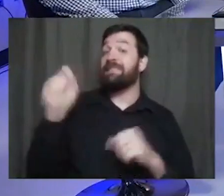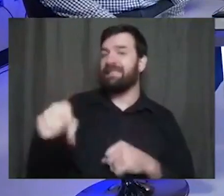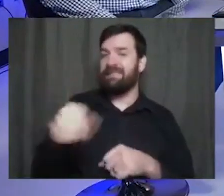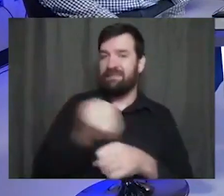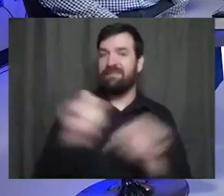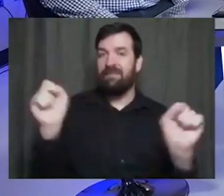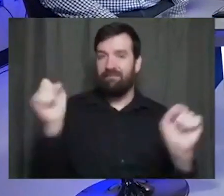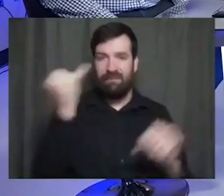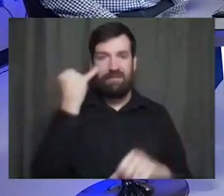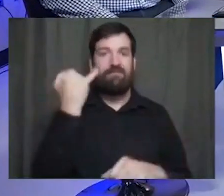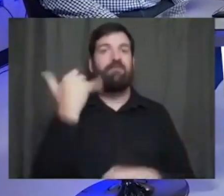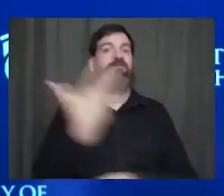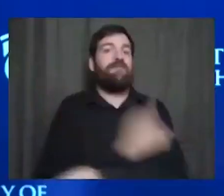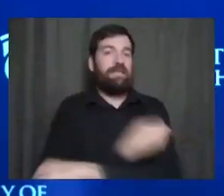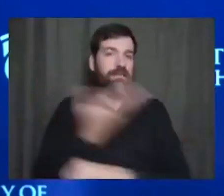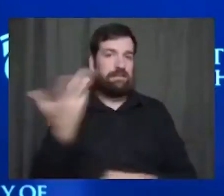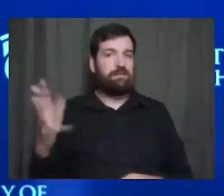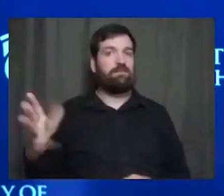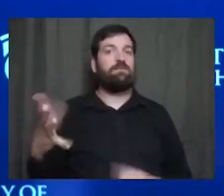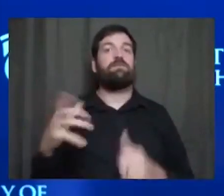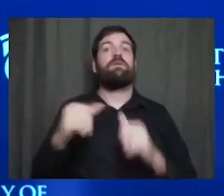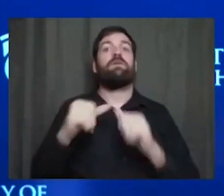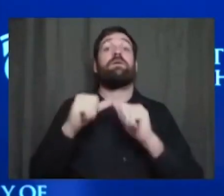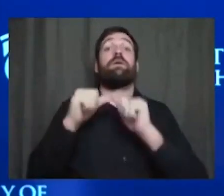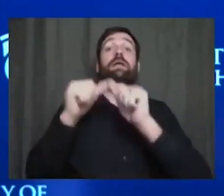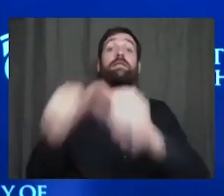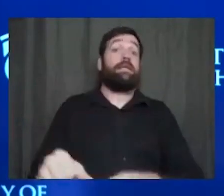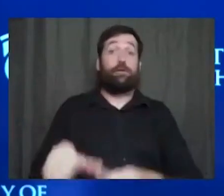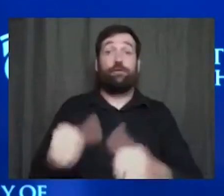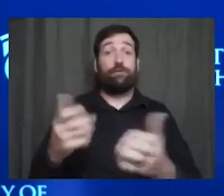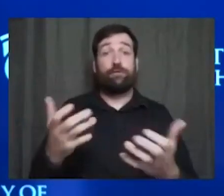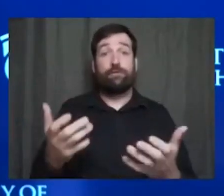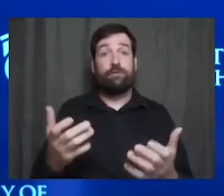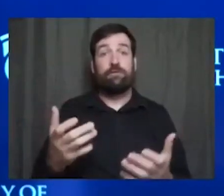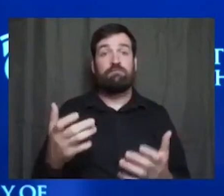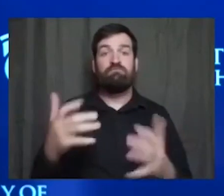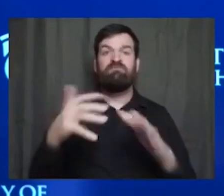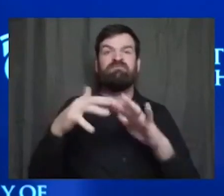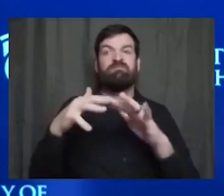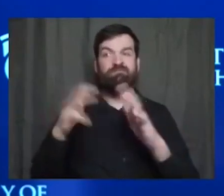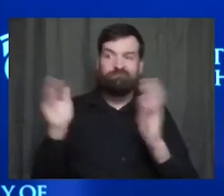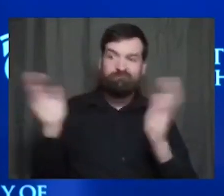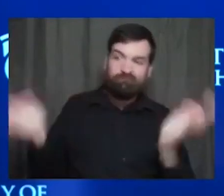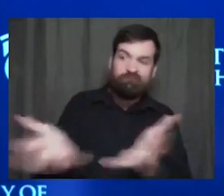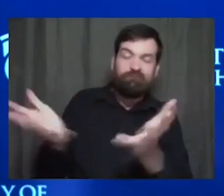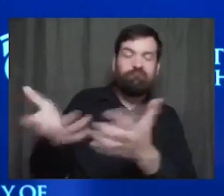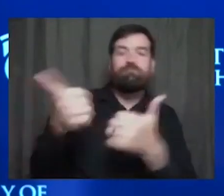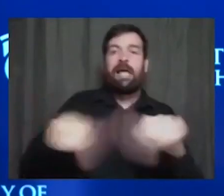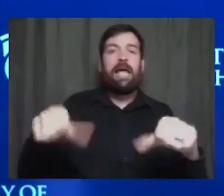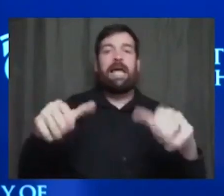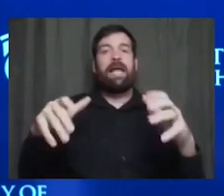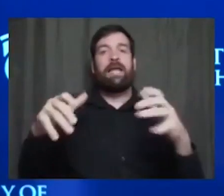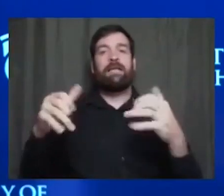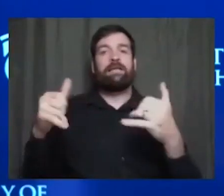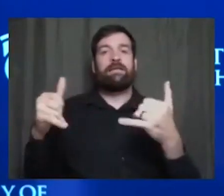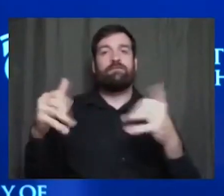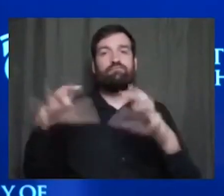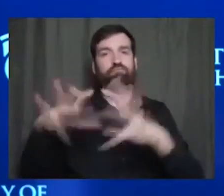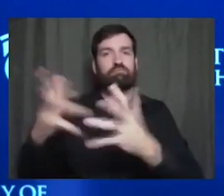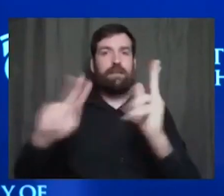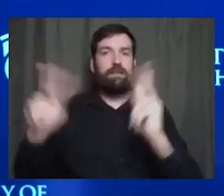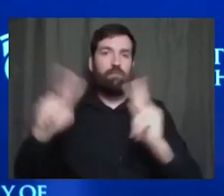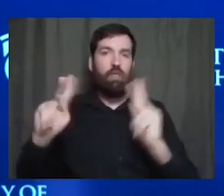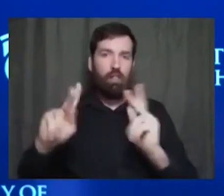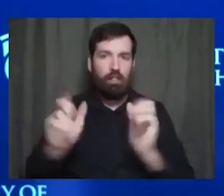continue to get people around you vaccinated. Any parties that you are traveling with, make sure everybody in that party